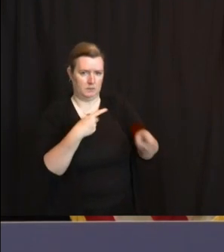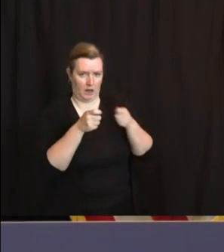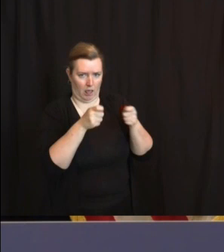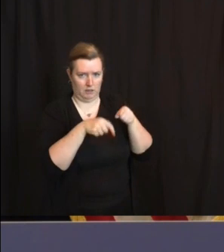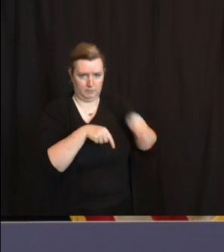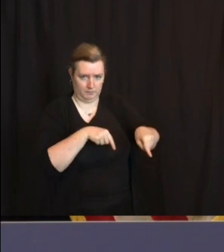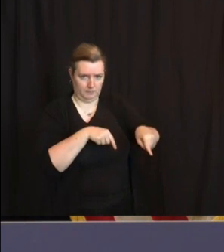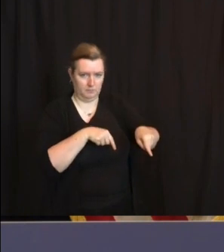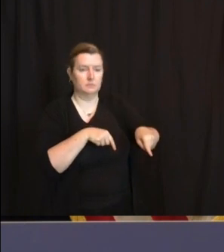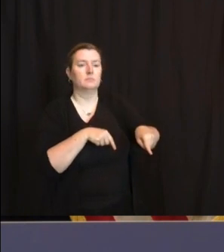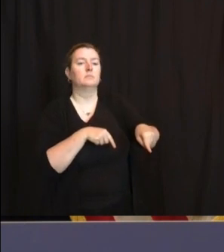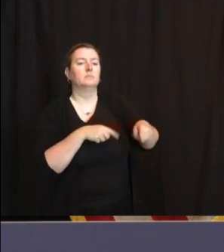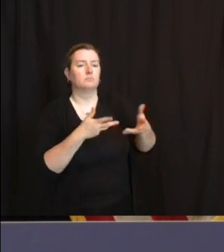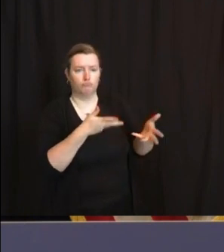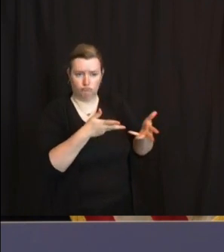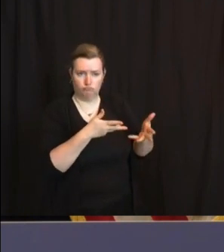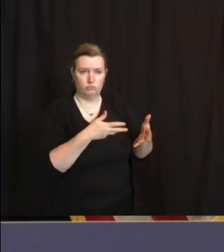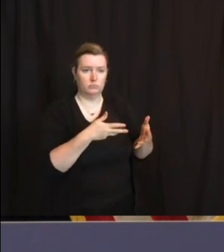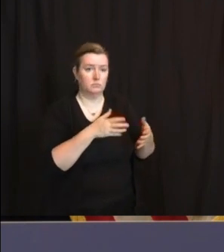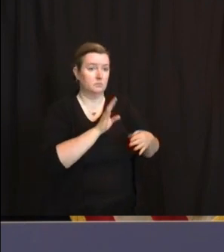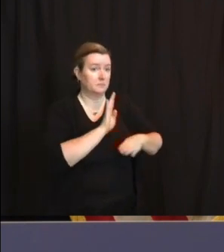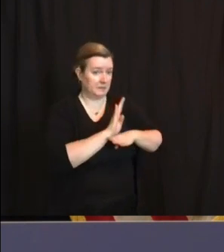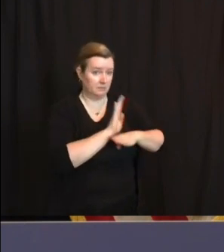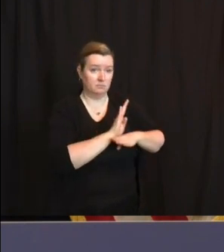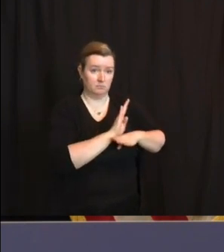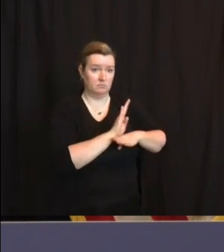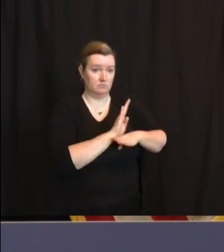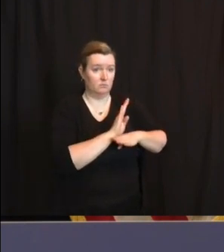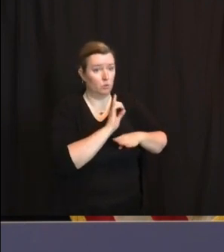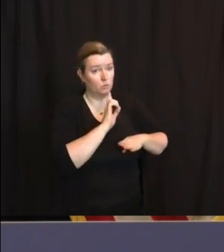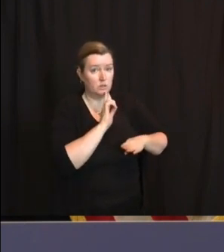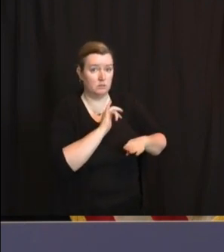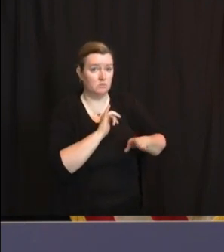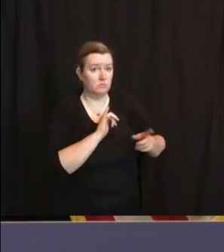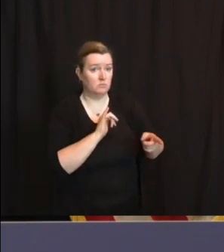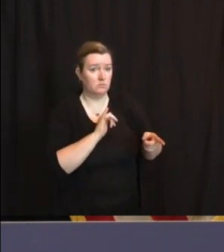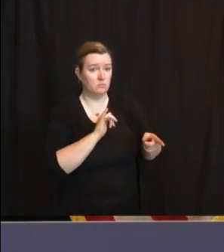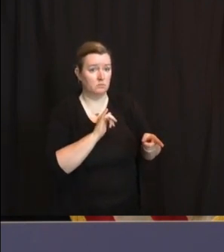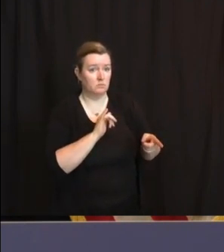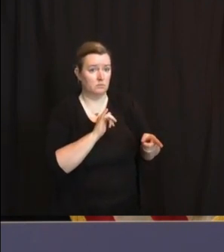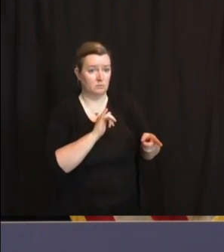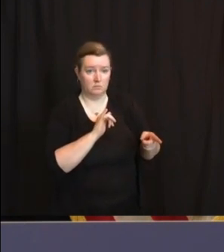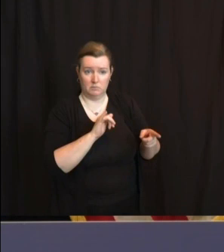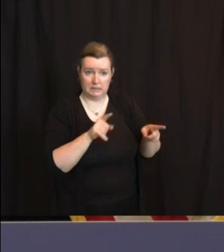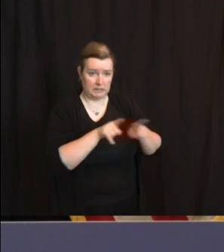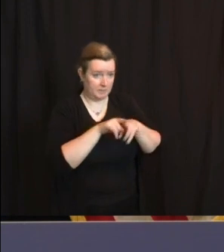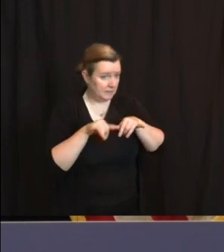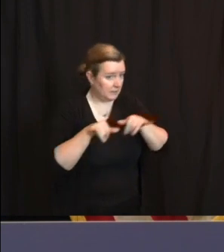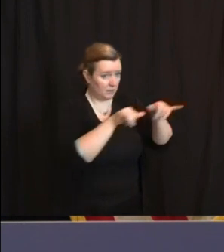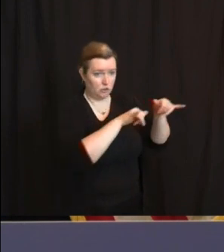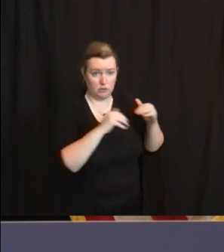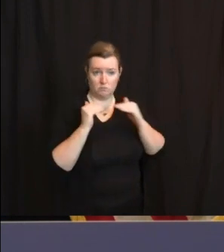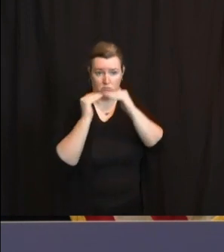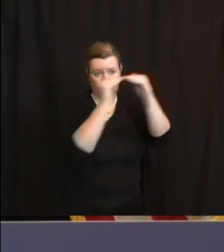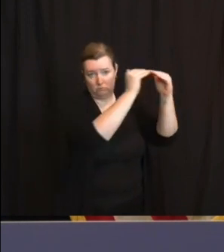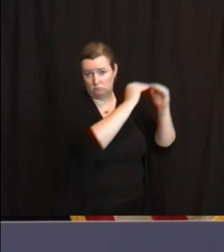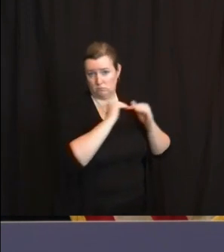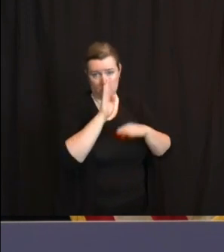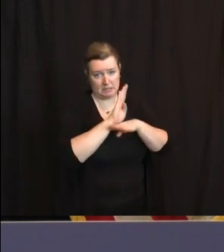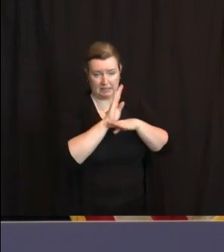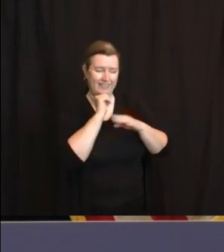appropriate. But the business itself is being held to the same standard as has been held to every business that's not